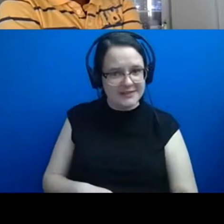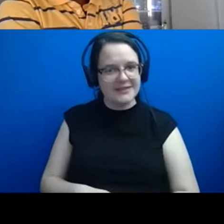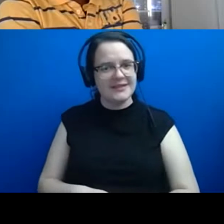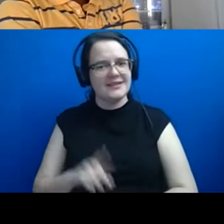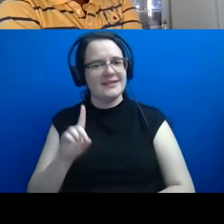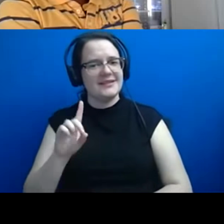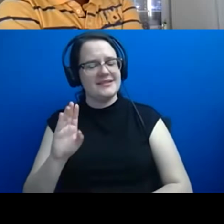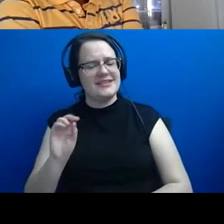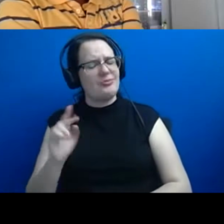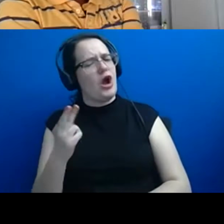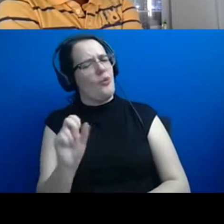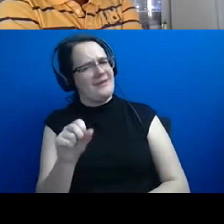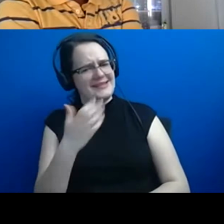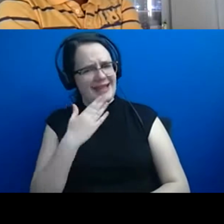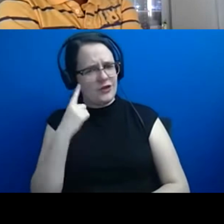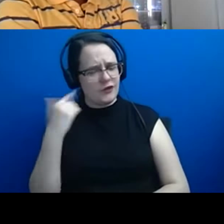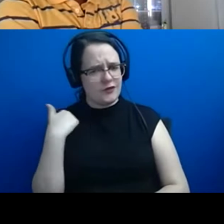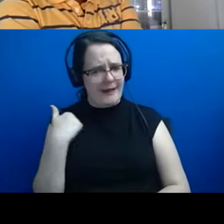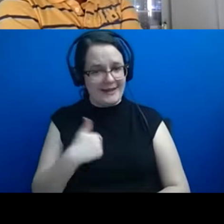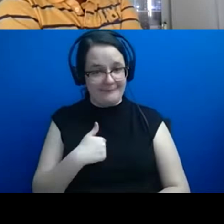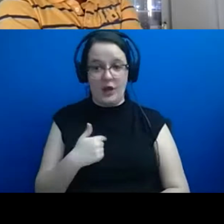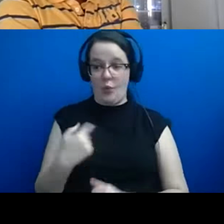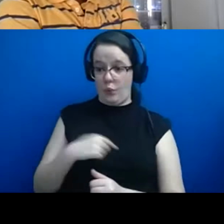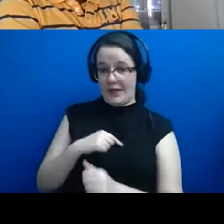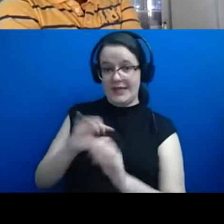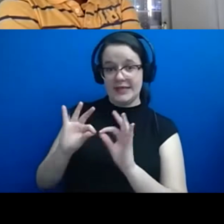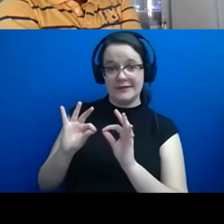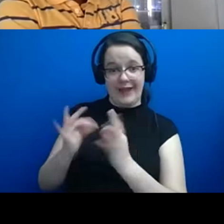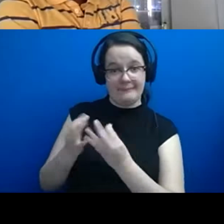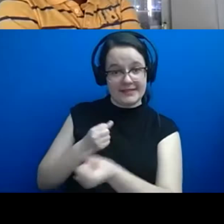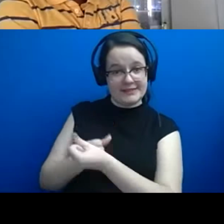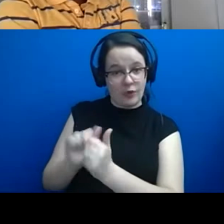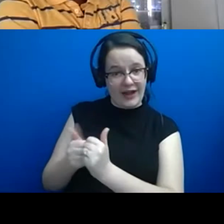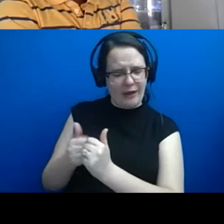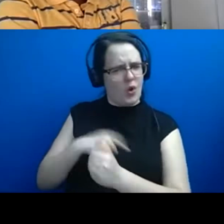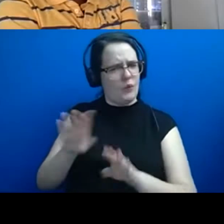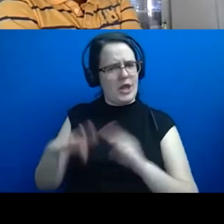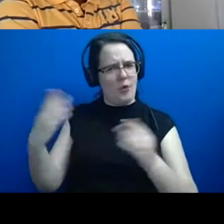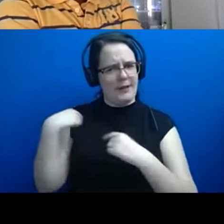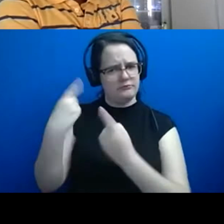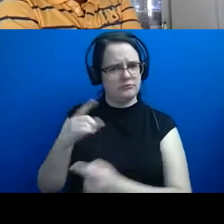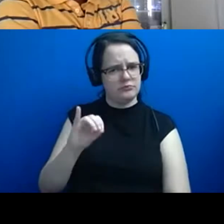we're also, a way that we support families is that we have been open since June 27th. There are some